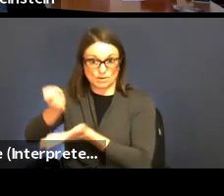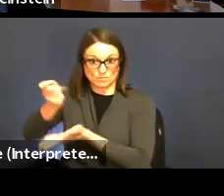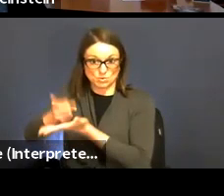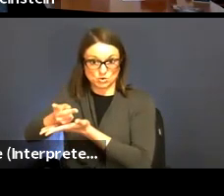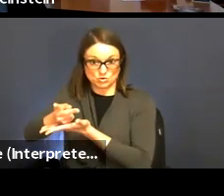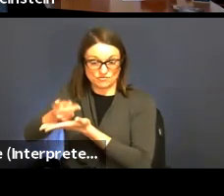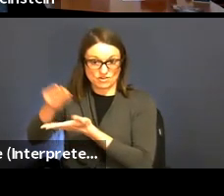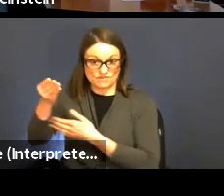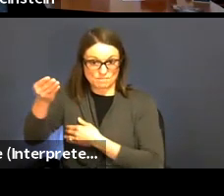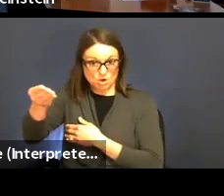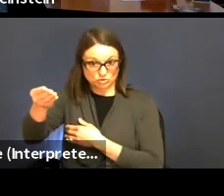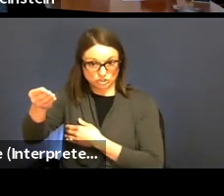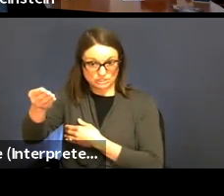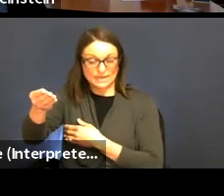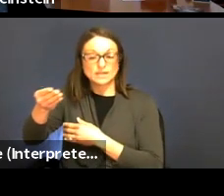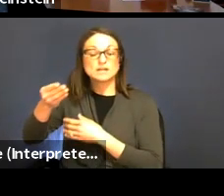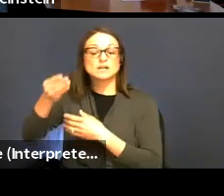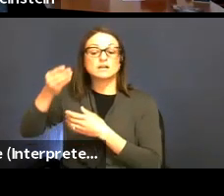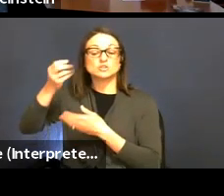remove the